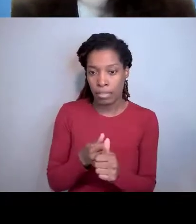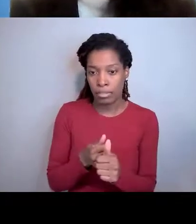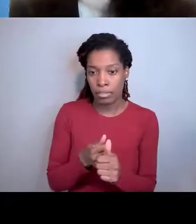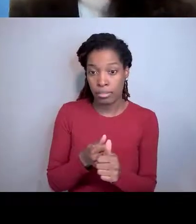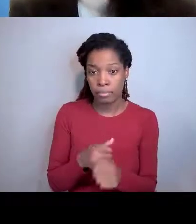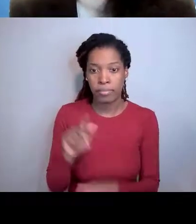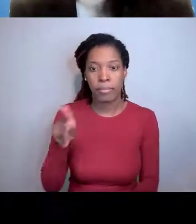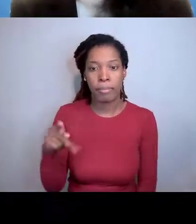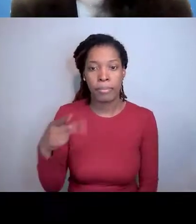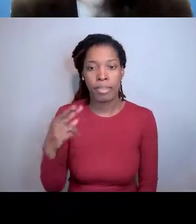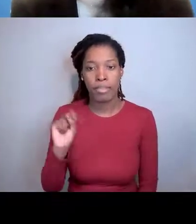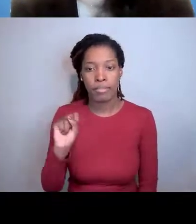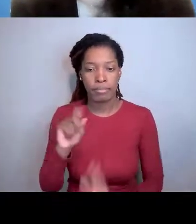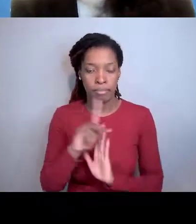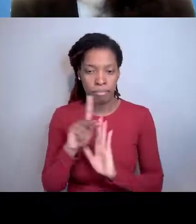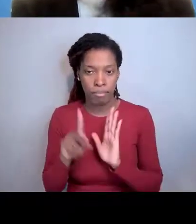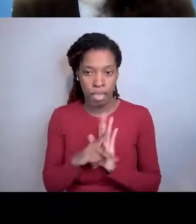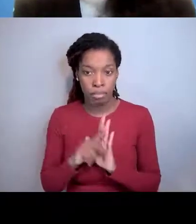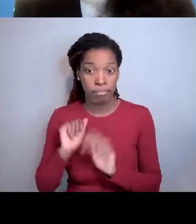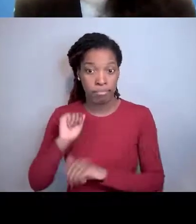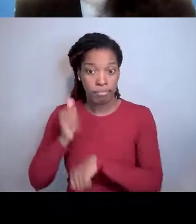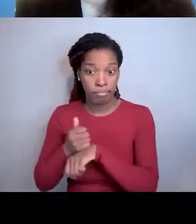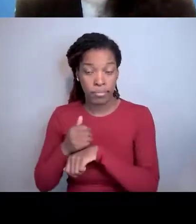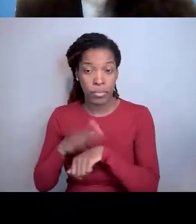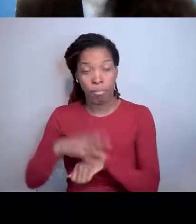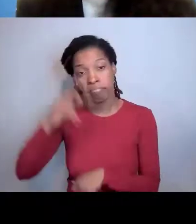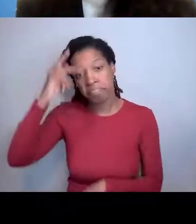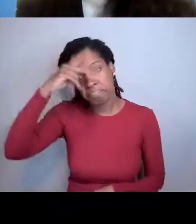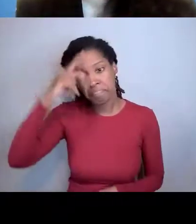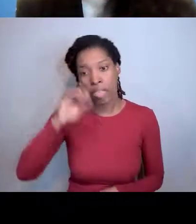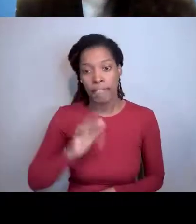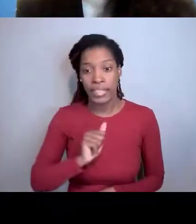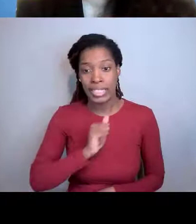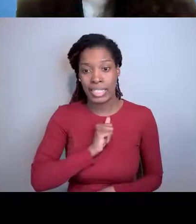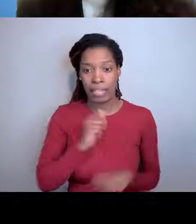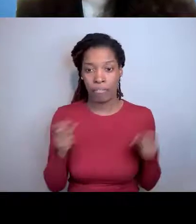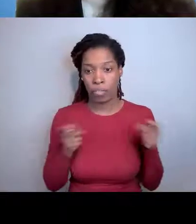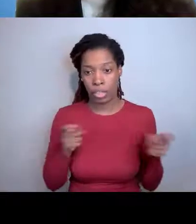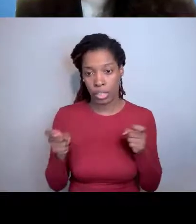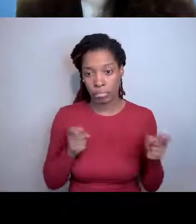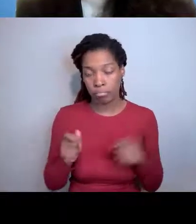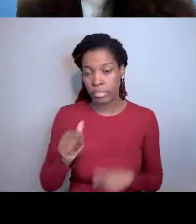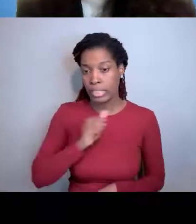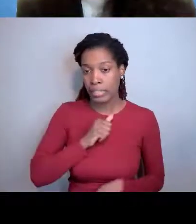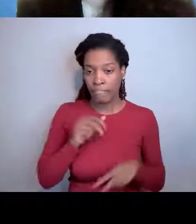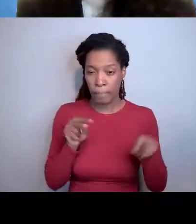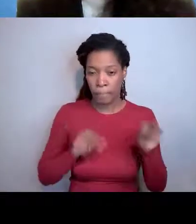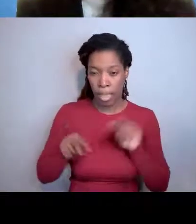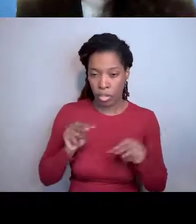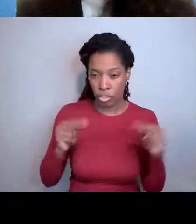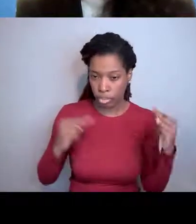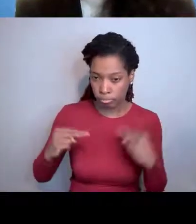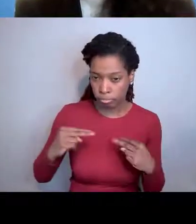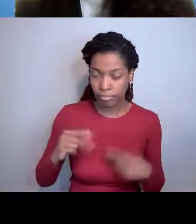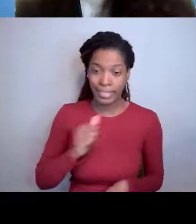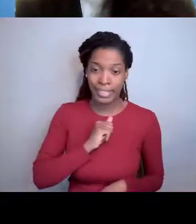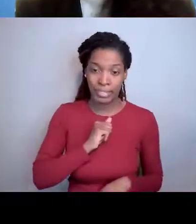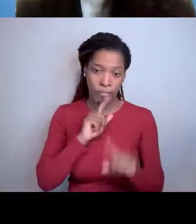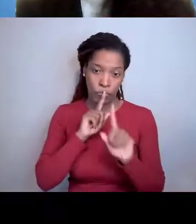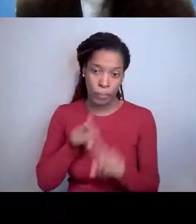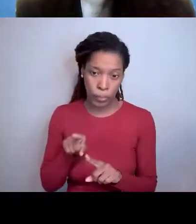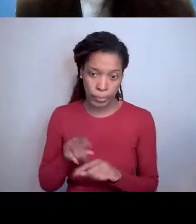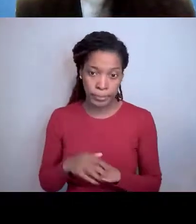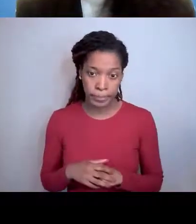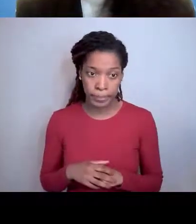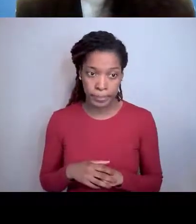PHS policy is based on a philosophy of self-regulation, self-monitoring, and self-reporting. And